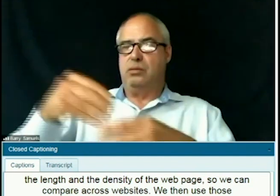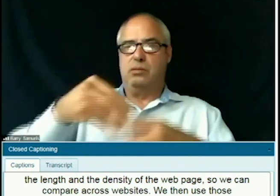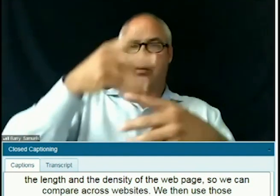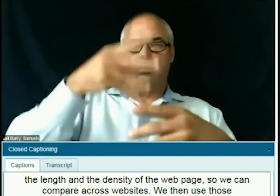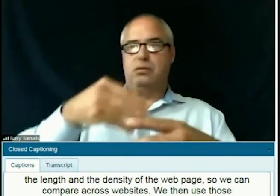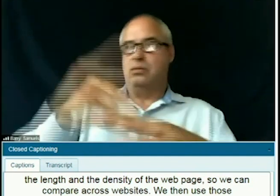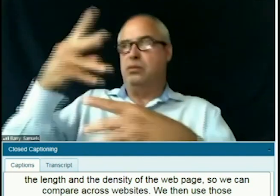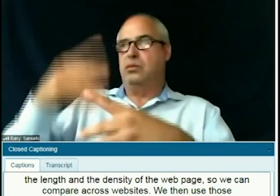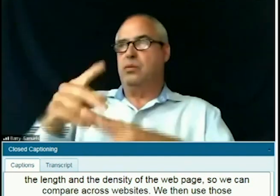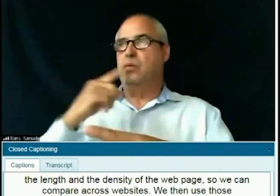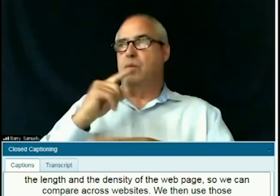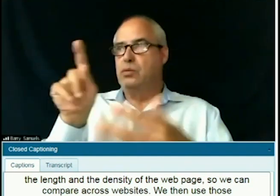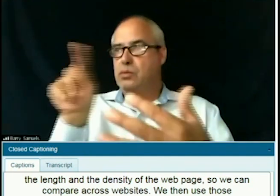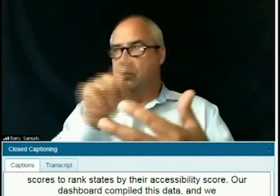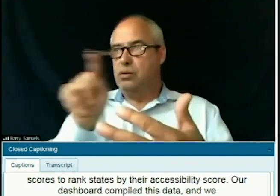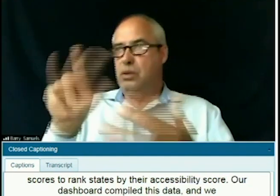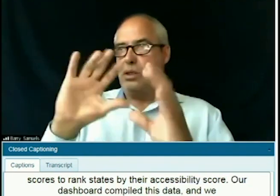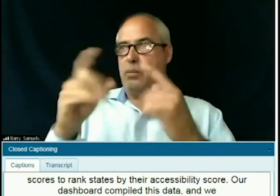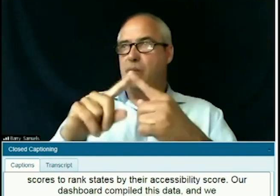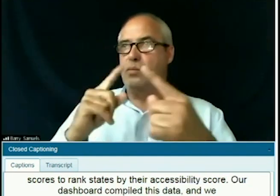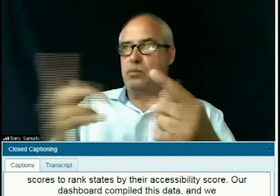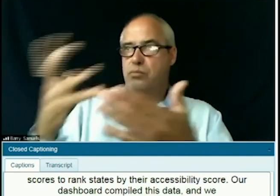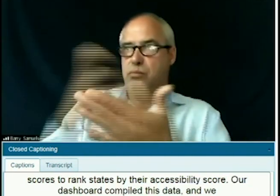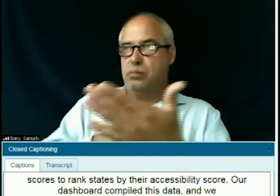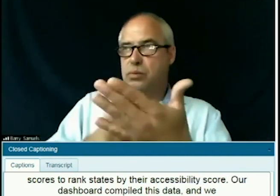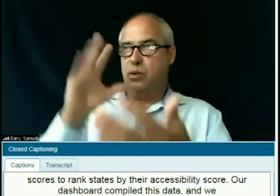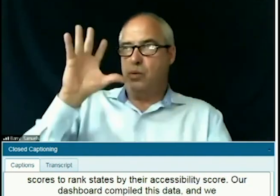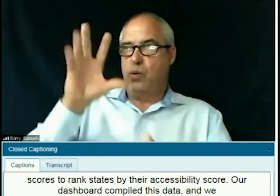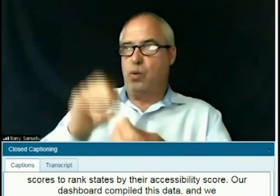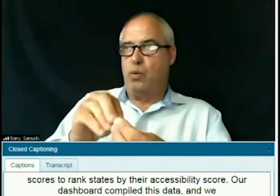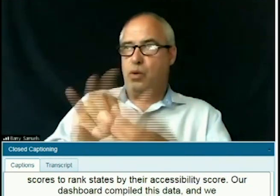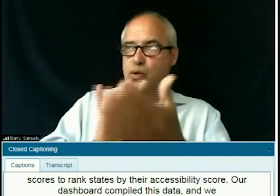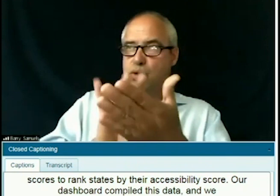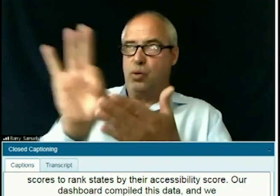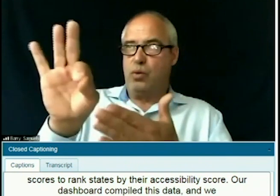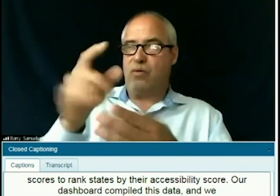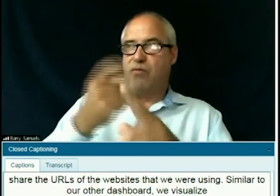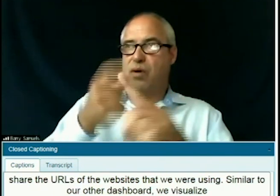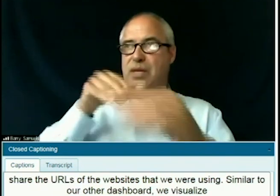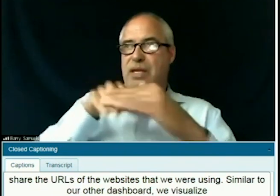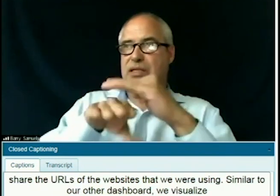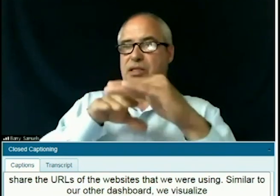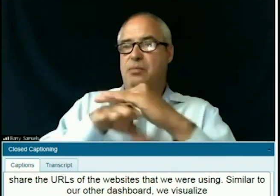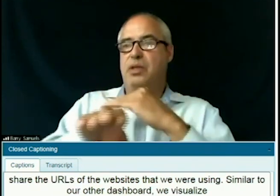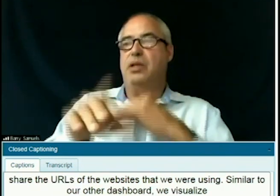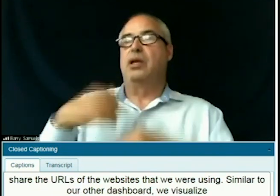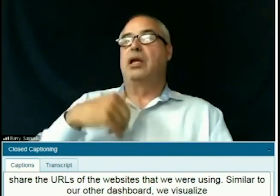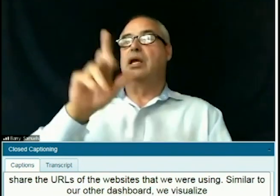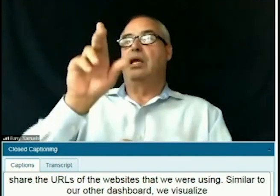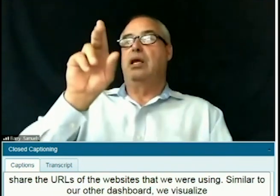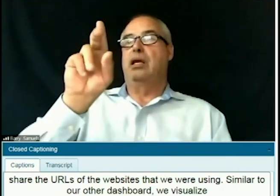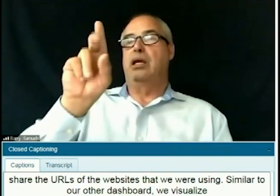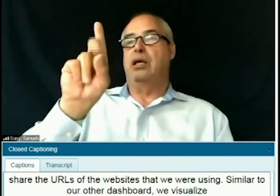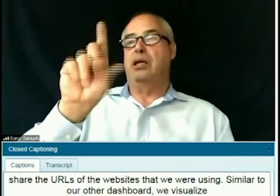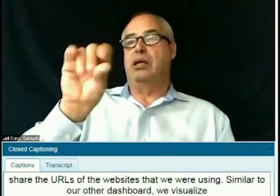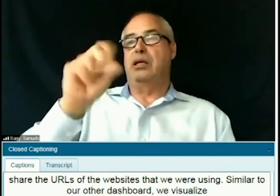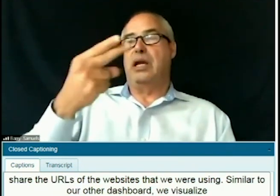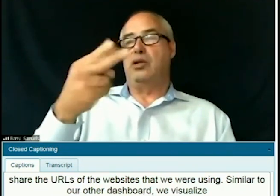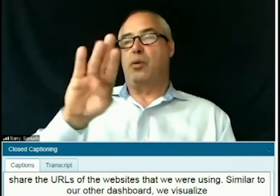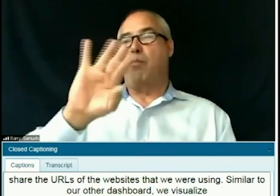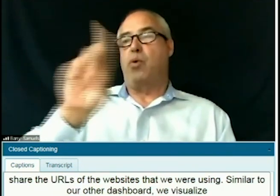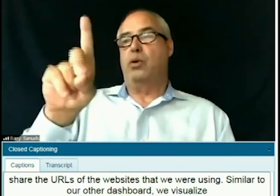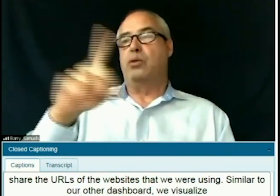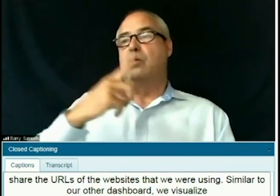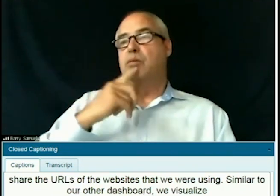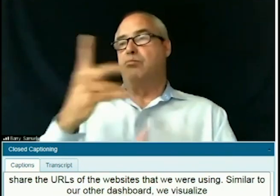states by their accessibility score. Our dashboard compiled this data, and we